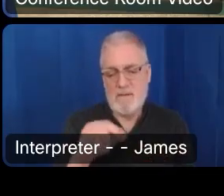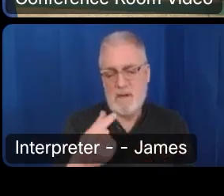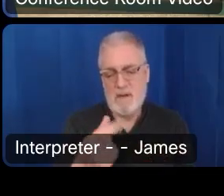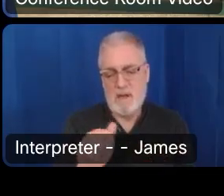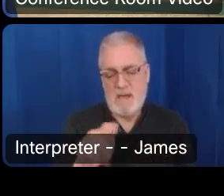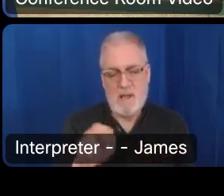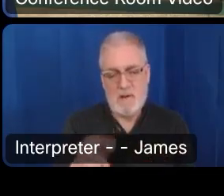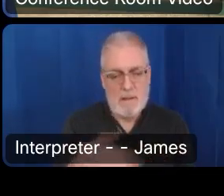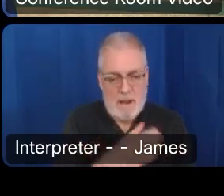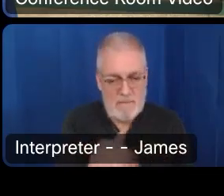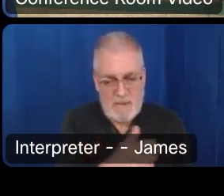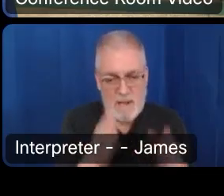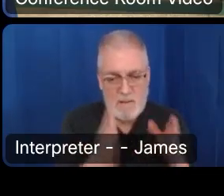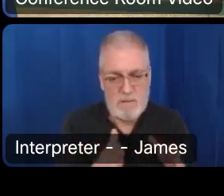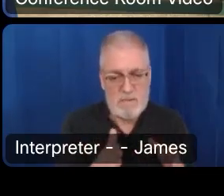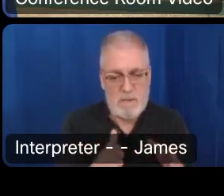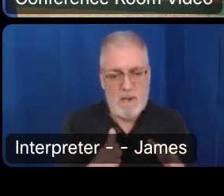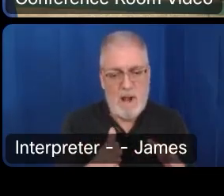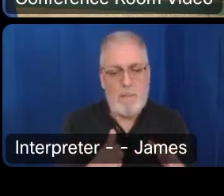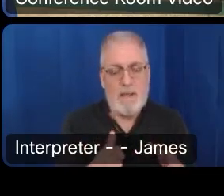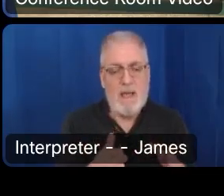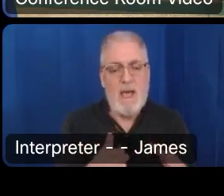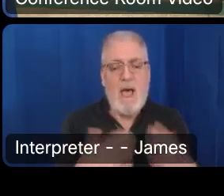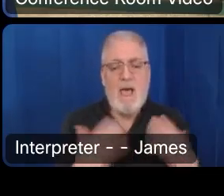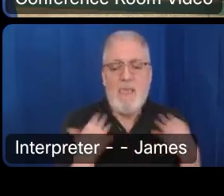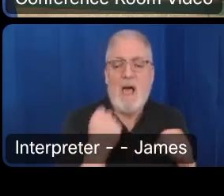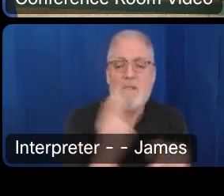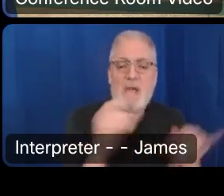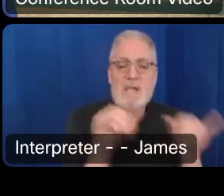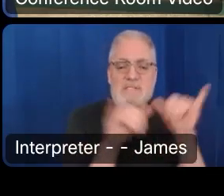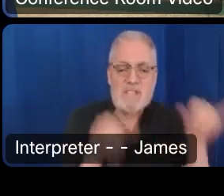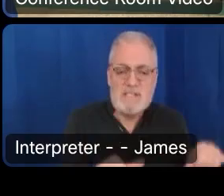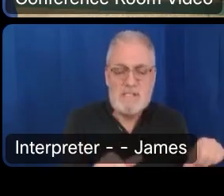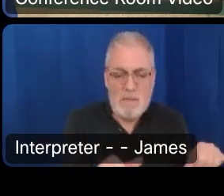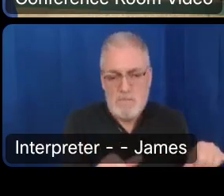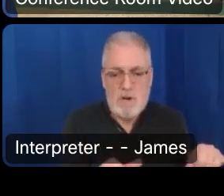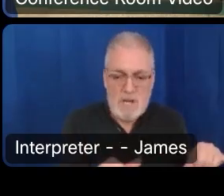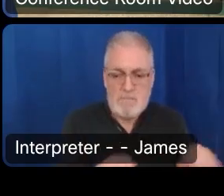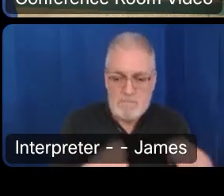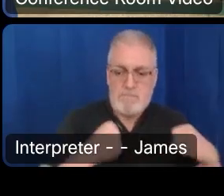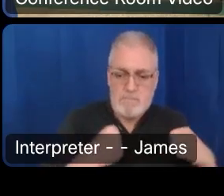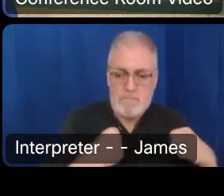there's a pretty robust healthcare system. It's just tough to navigate. Yeah. Like,